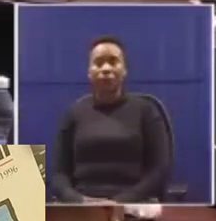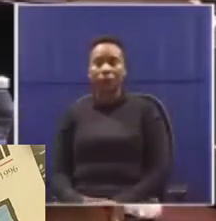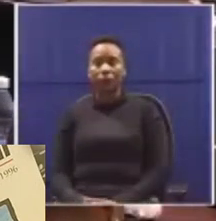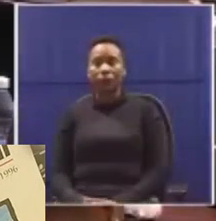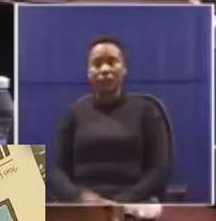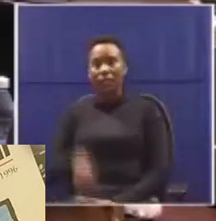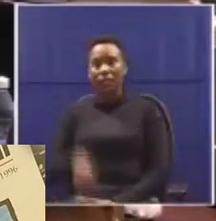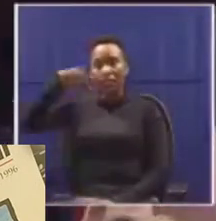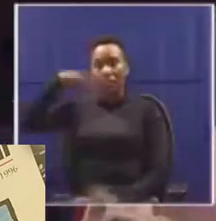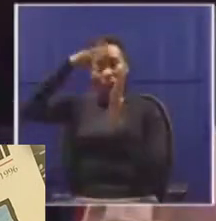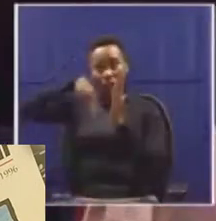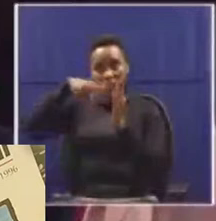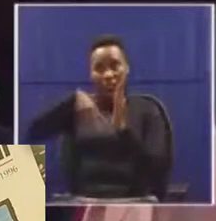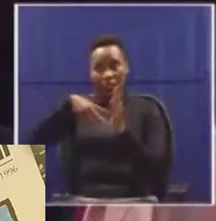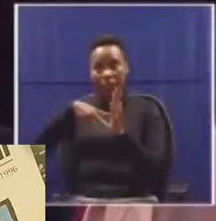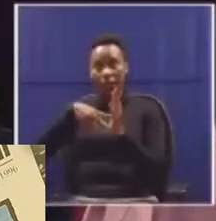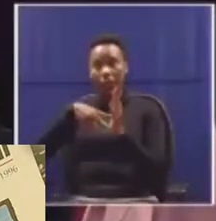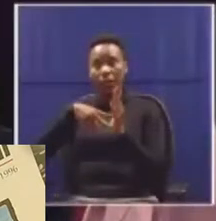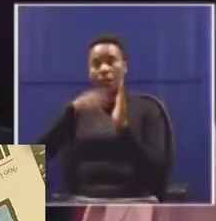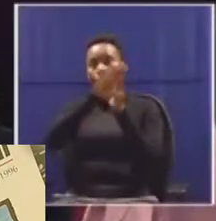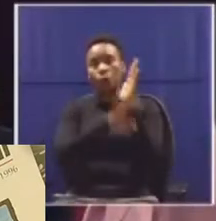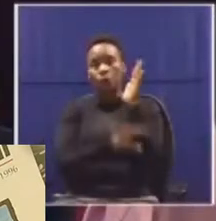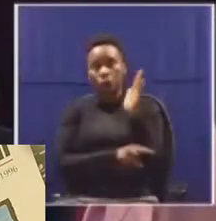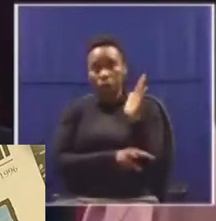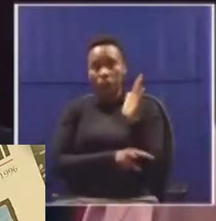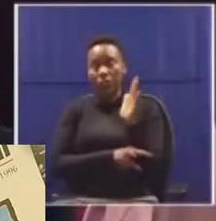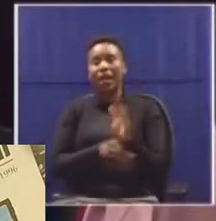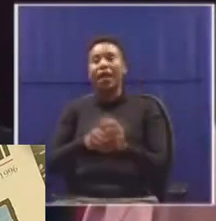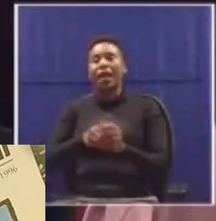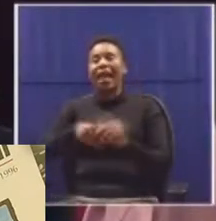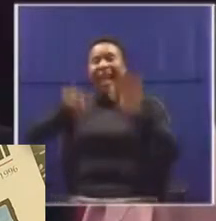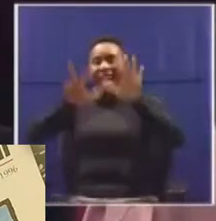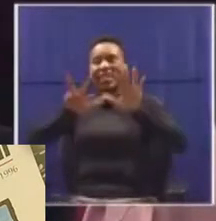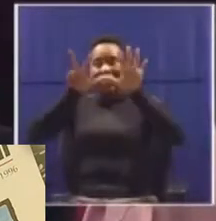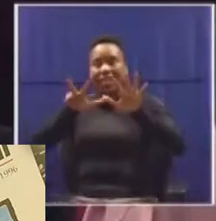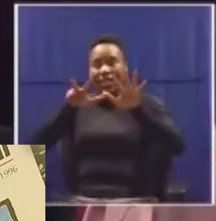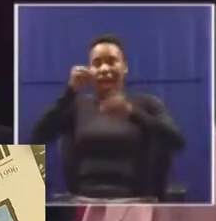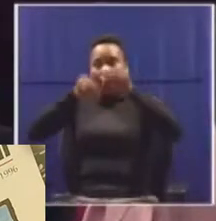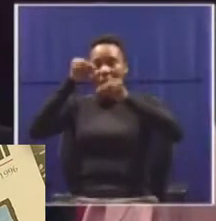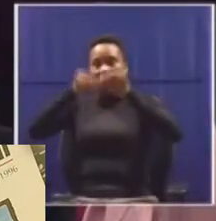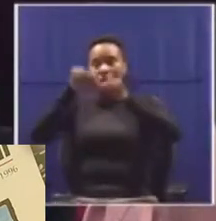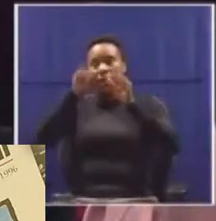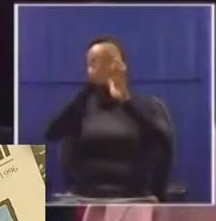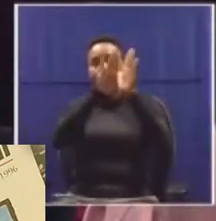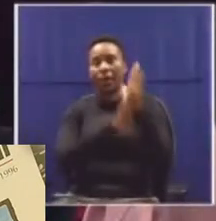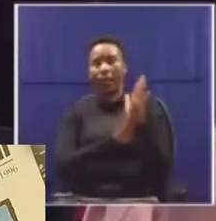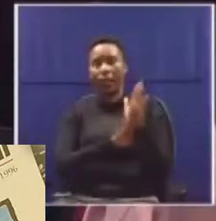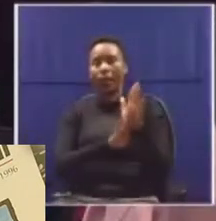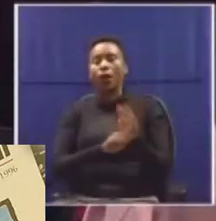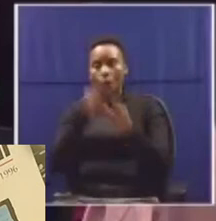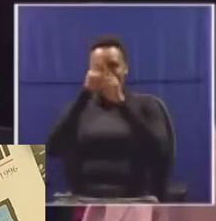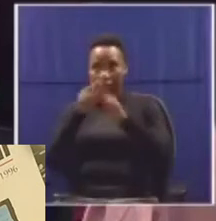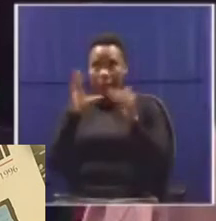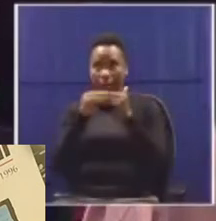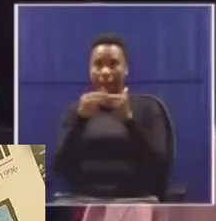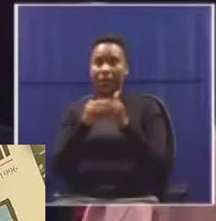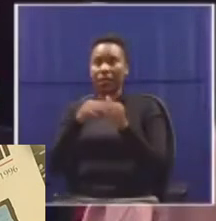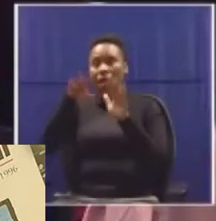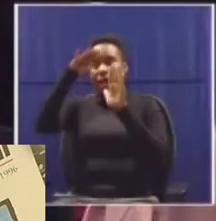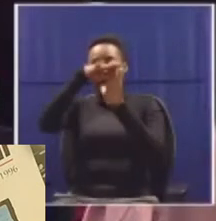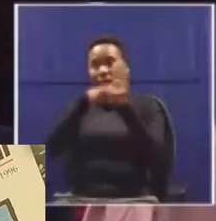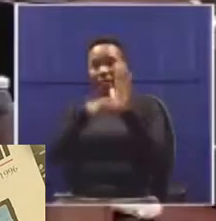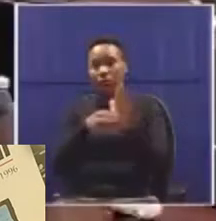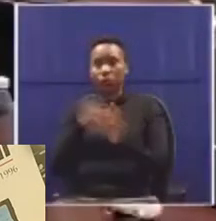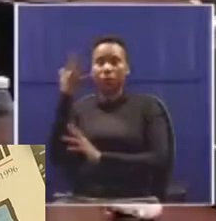second reading Constitution 18th Amendment bill honorable members as there is no list of speakers